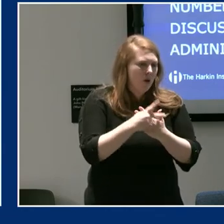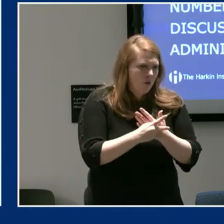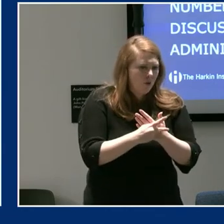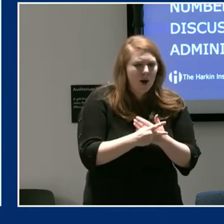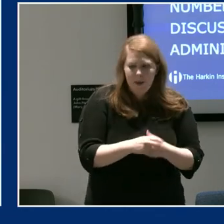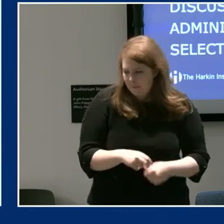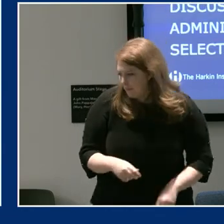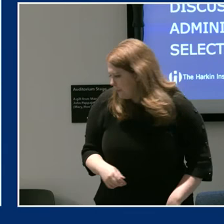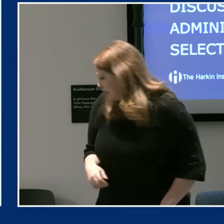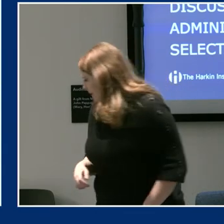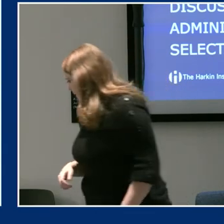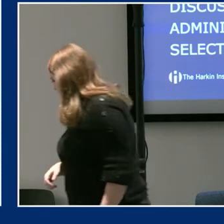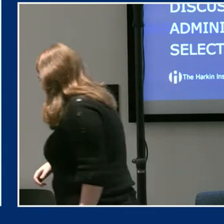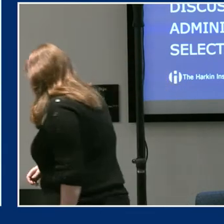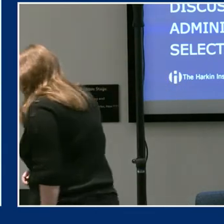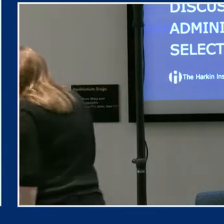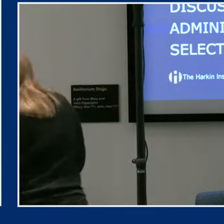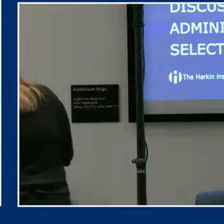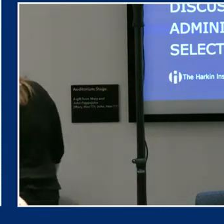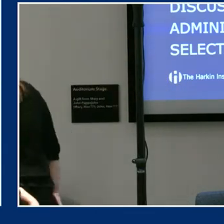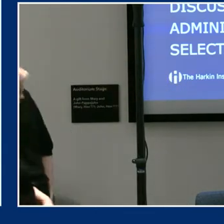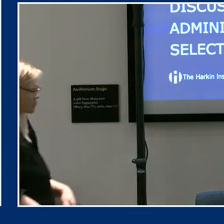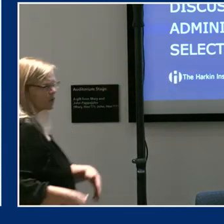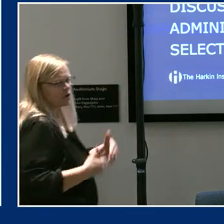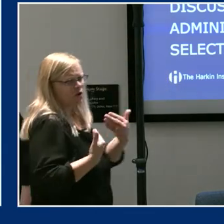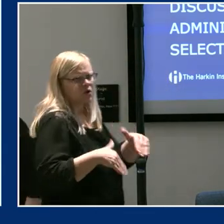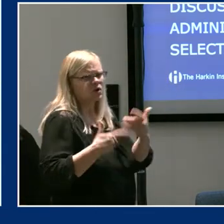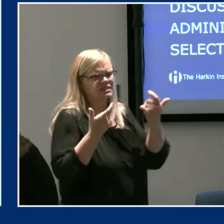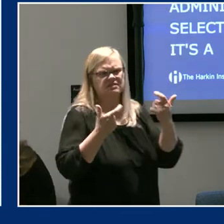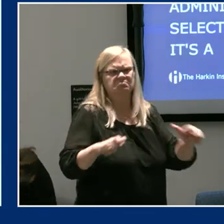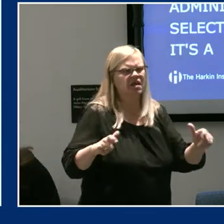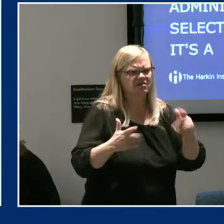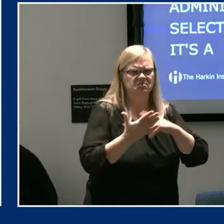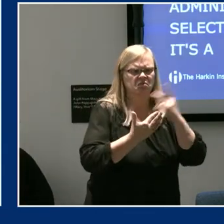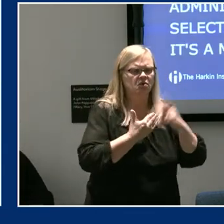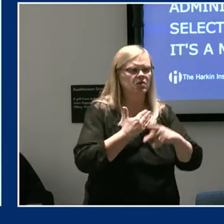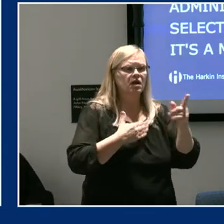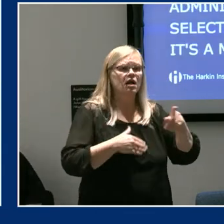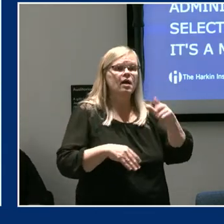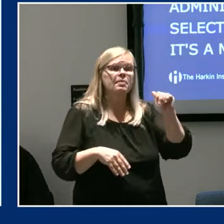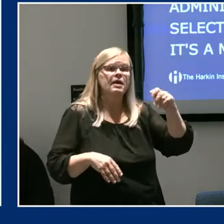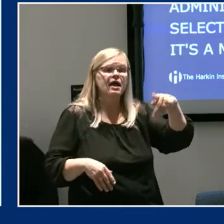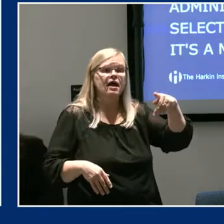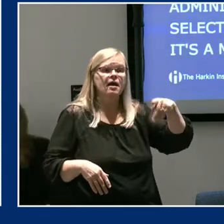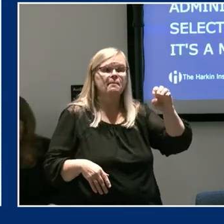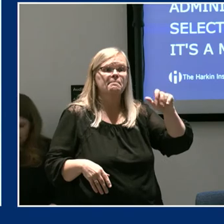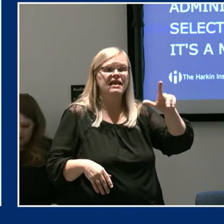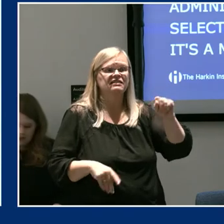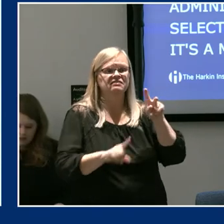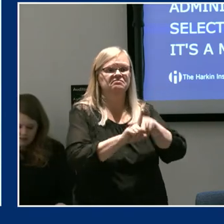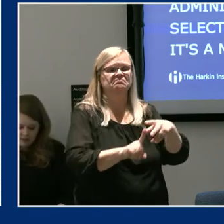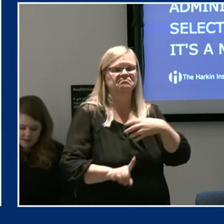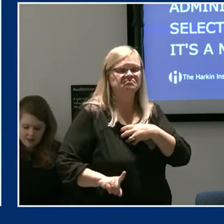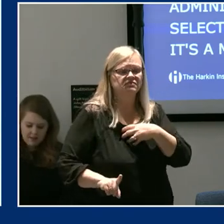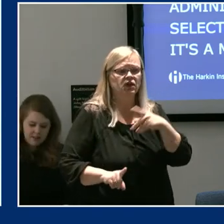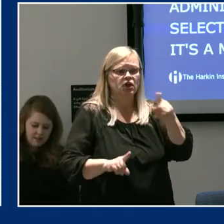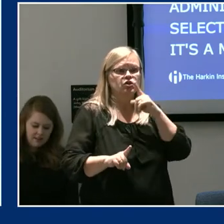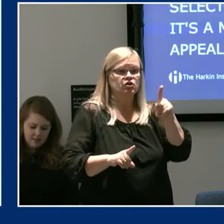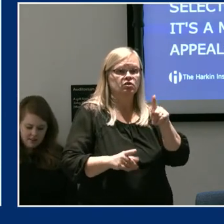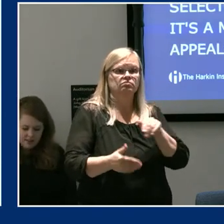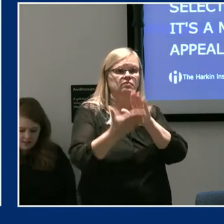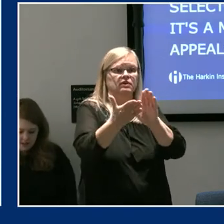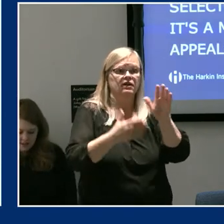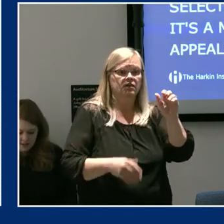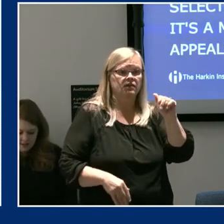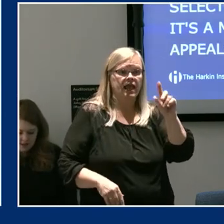It's a massive program. The last stage is the appeals council. If you lose before the administrative law judge,